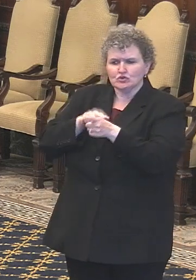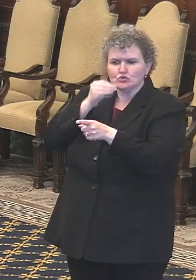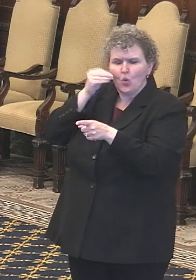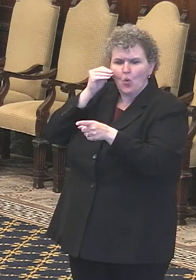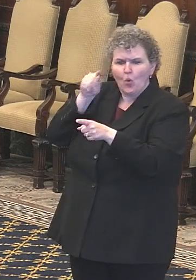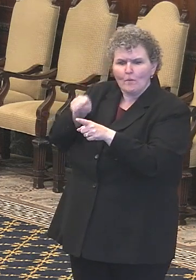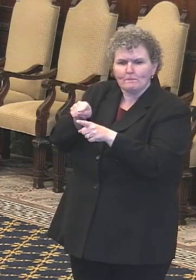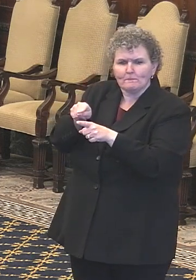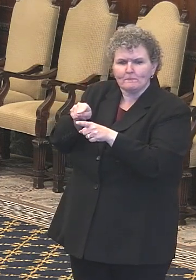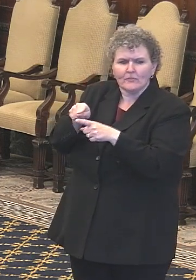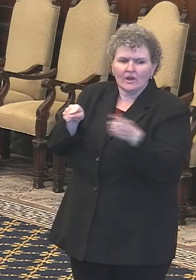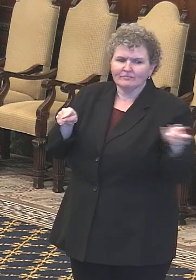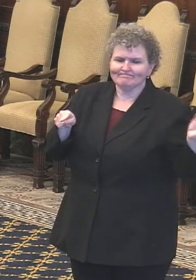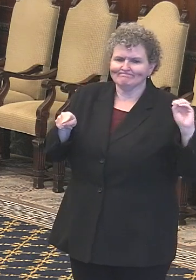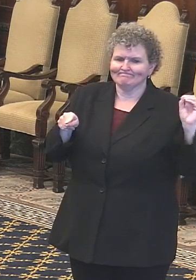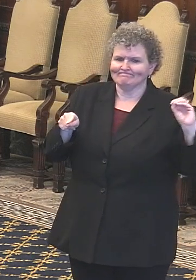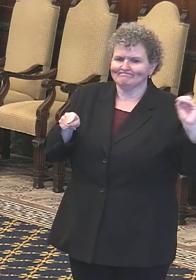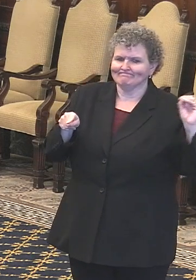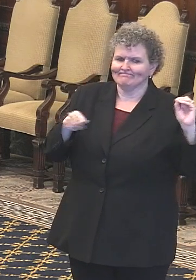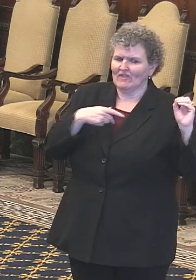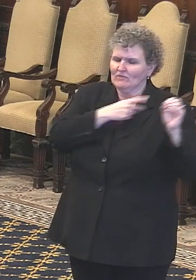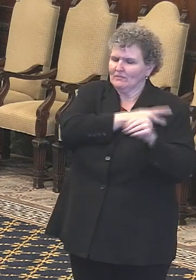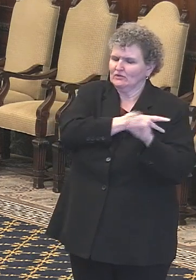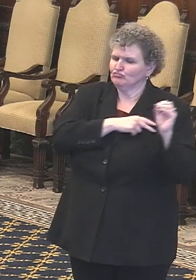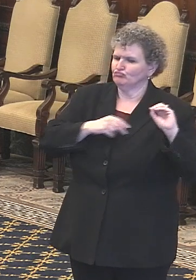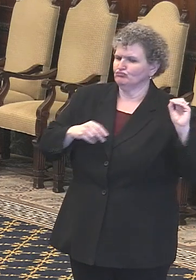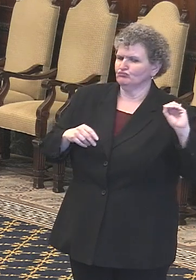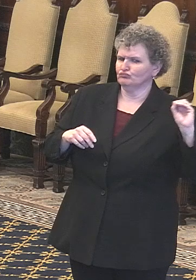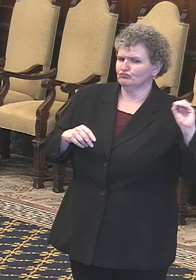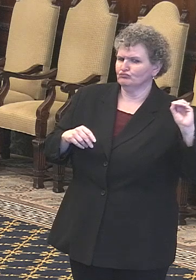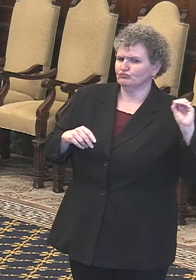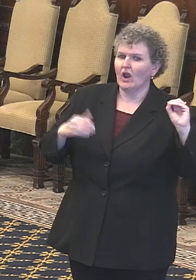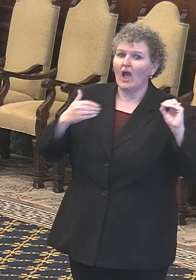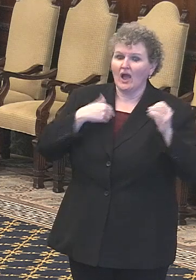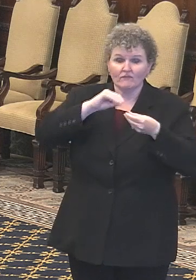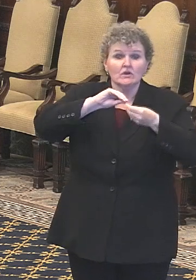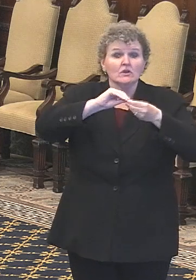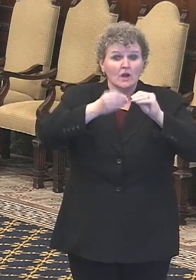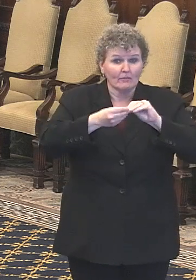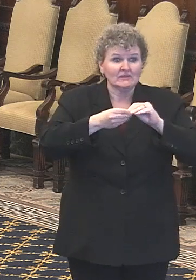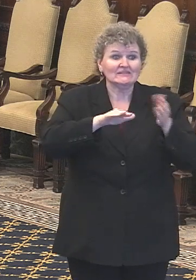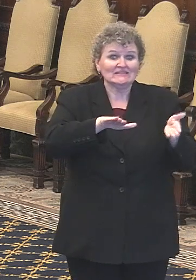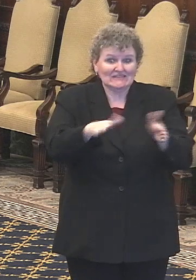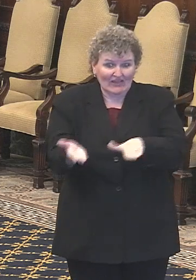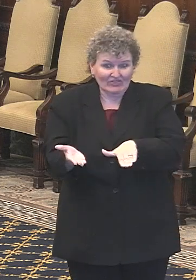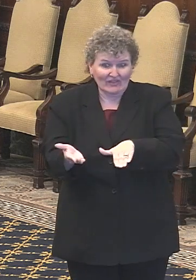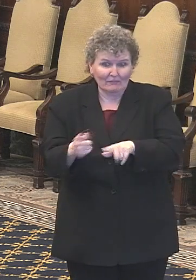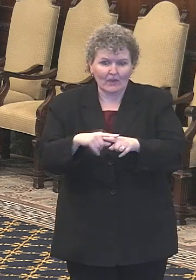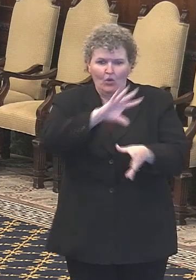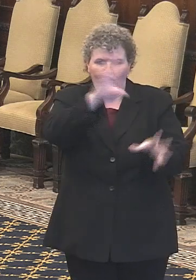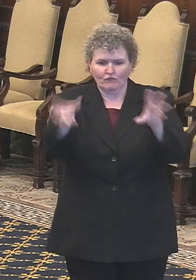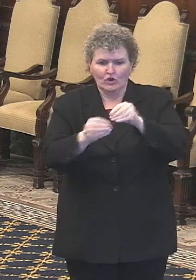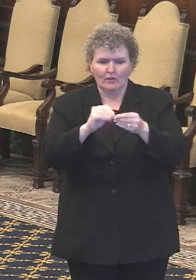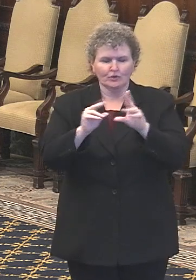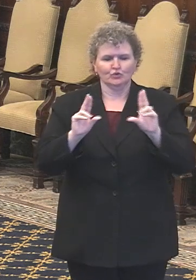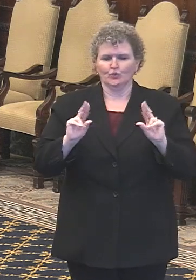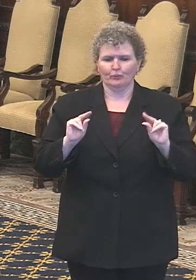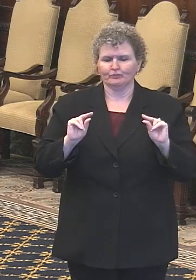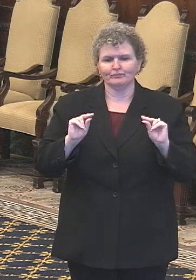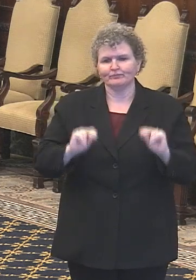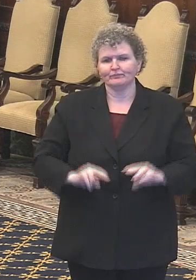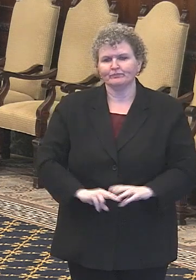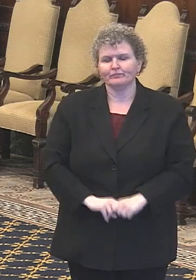place. We are working hard, and when we have a case in a nursing home, we work directly with that nursing home to give them specific advice. It's proven to be